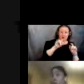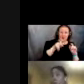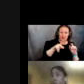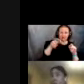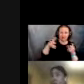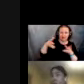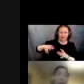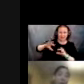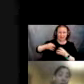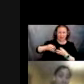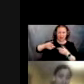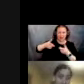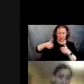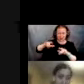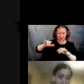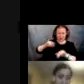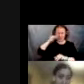the kids.